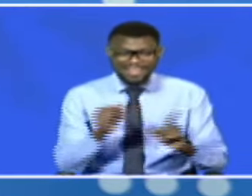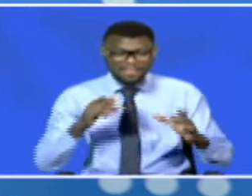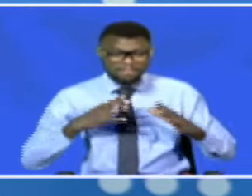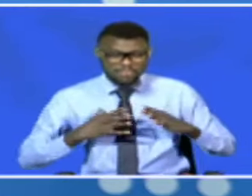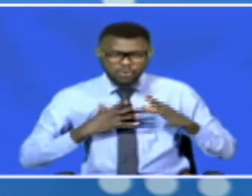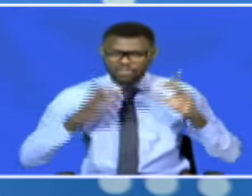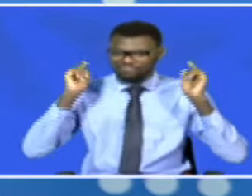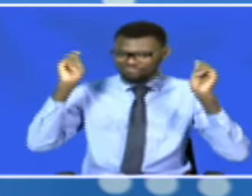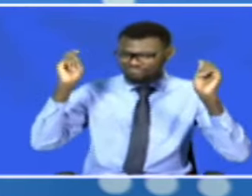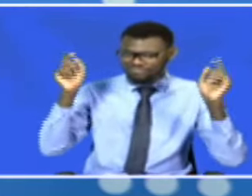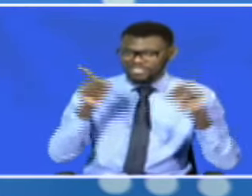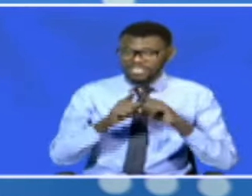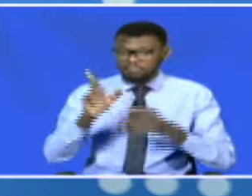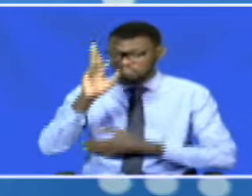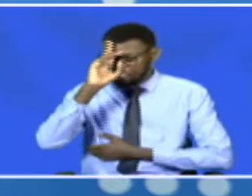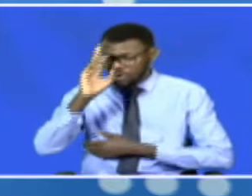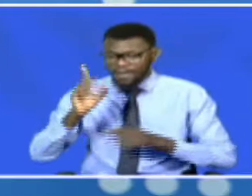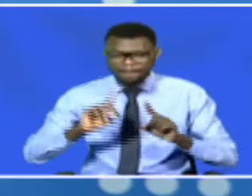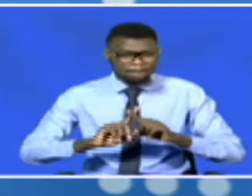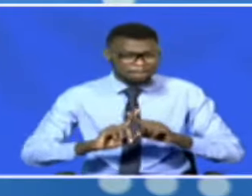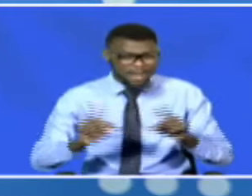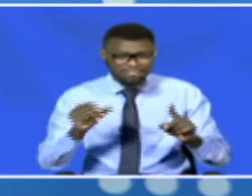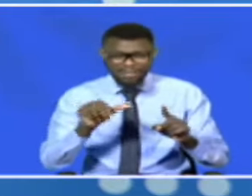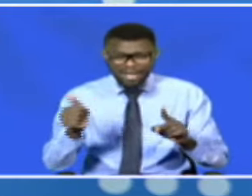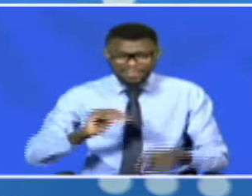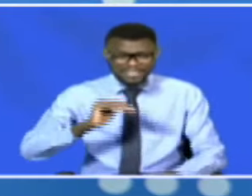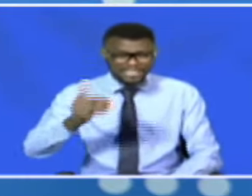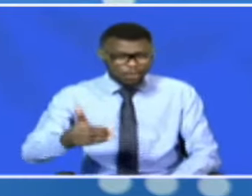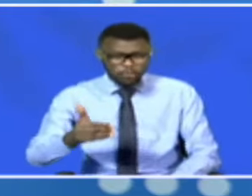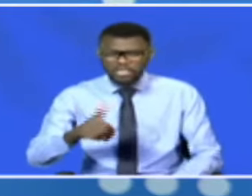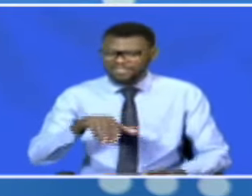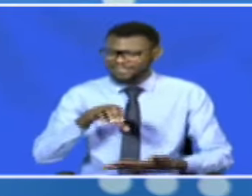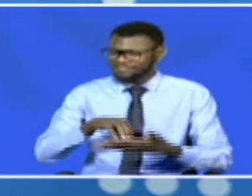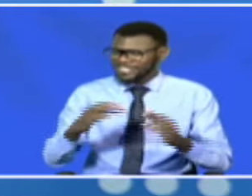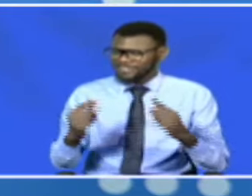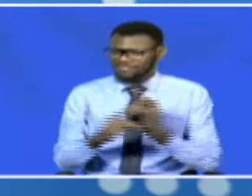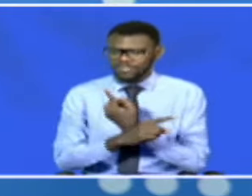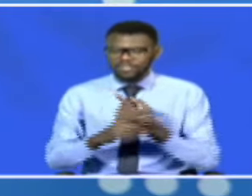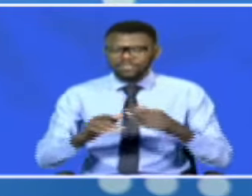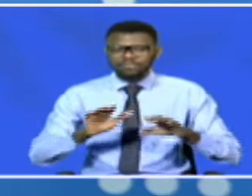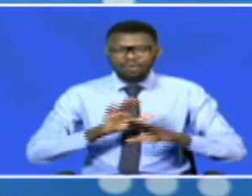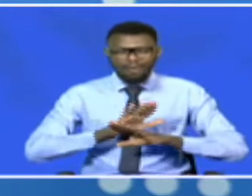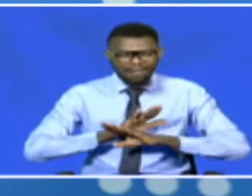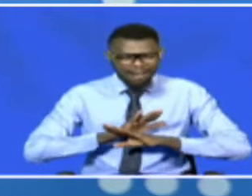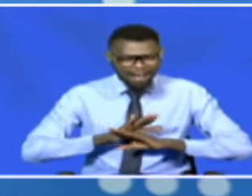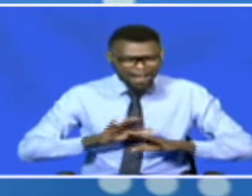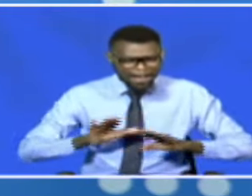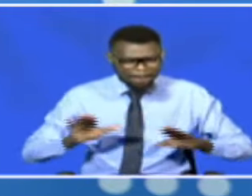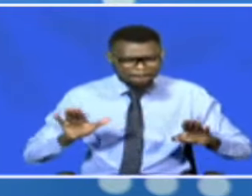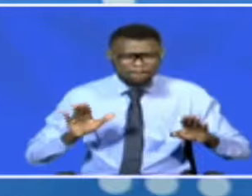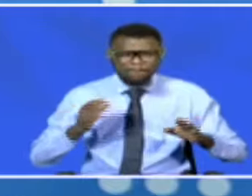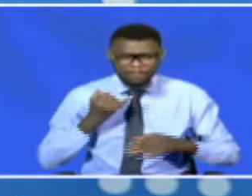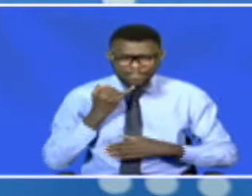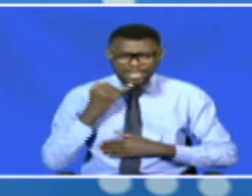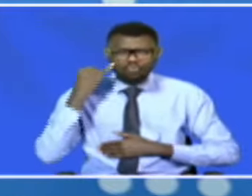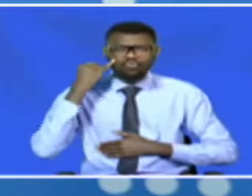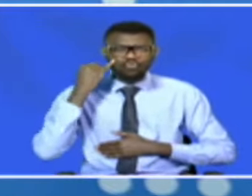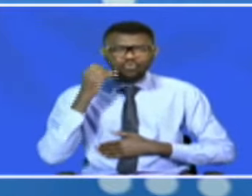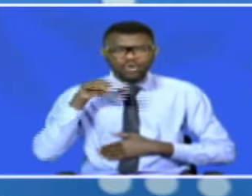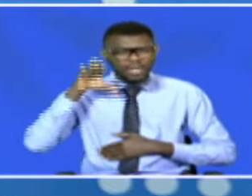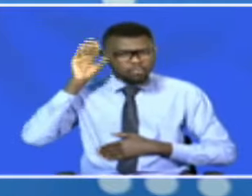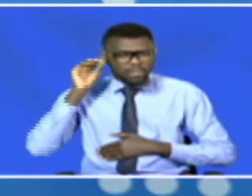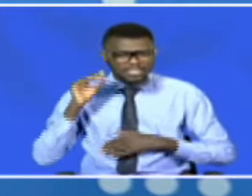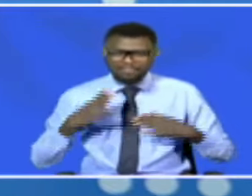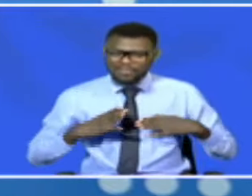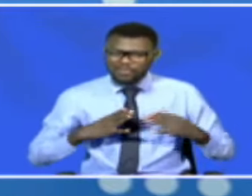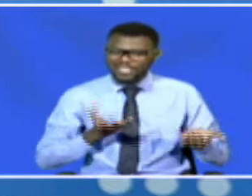the police, the situation was different in other towns. There was relative calm in Nakuru and Mombasa, where traders went